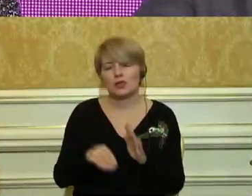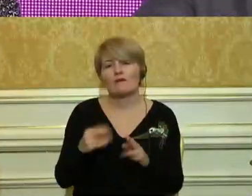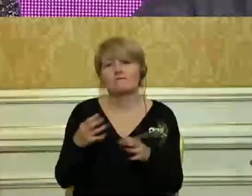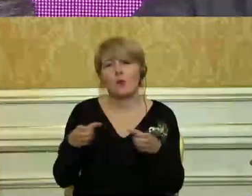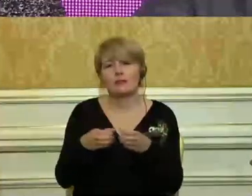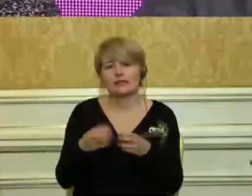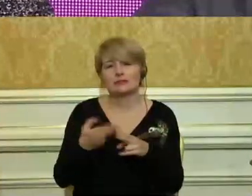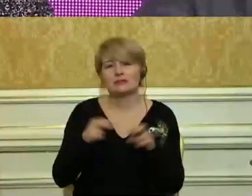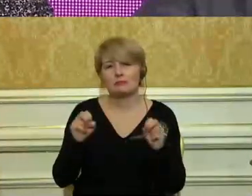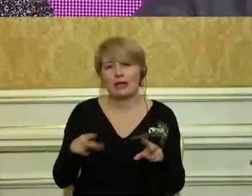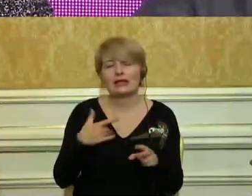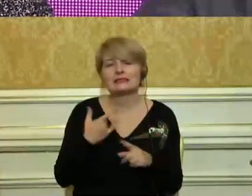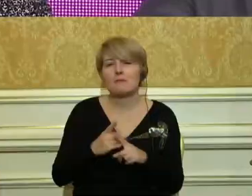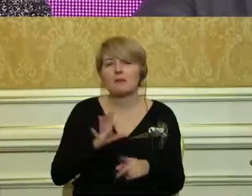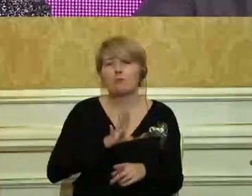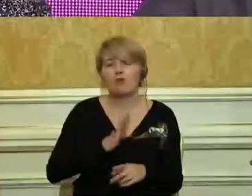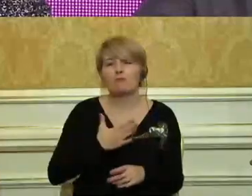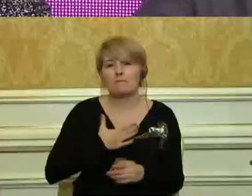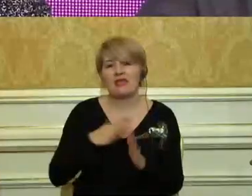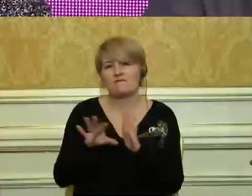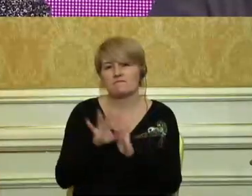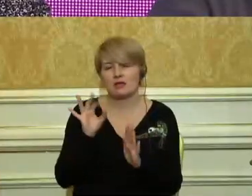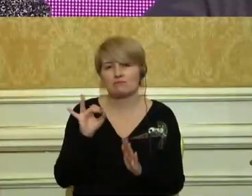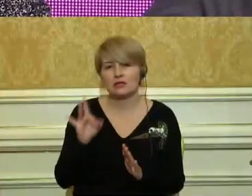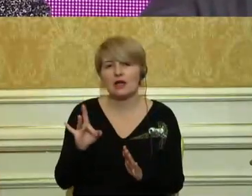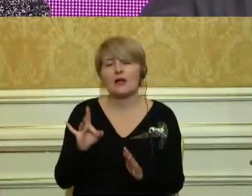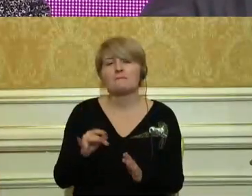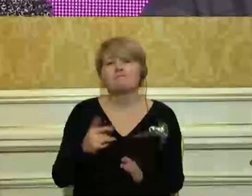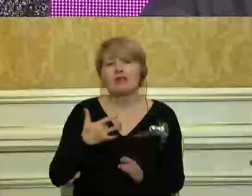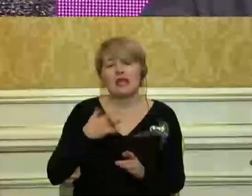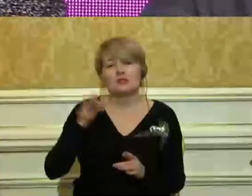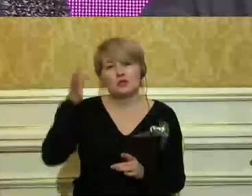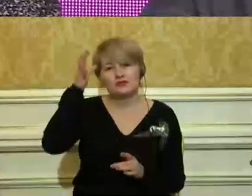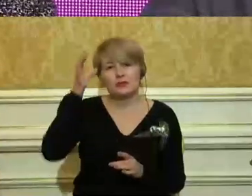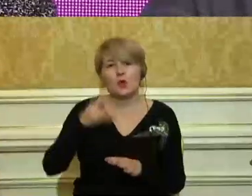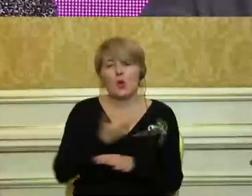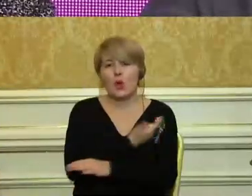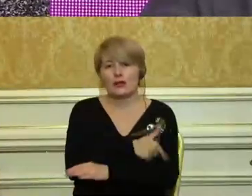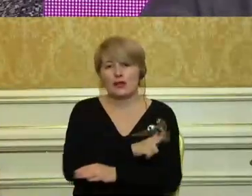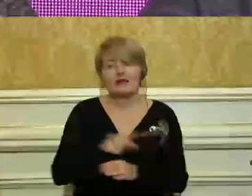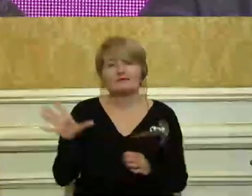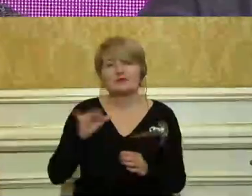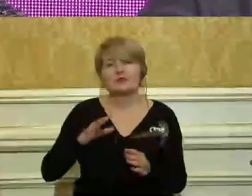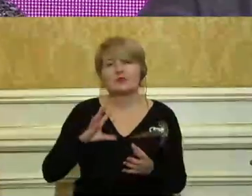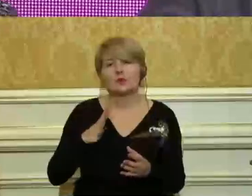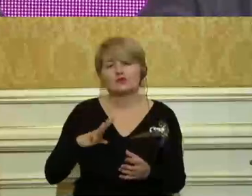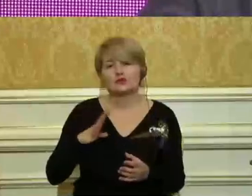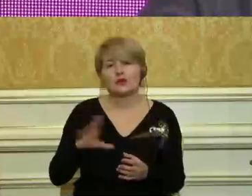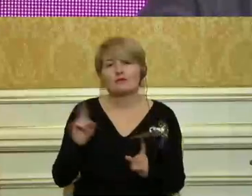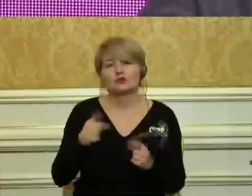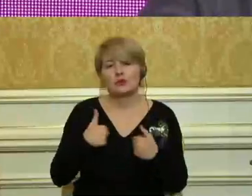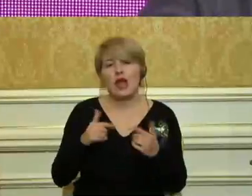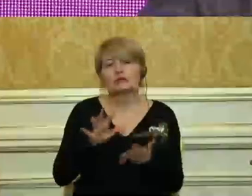And despite I was a medical doctor and everybody expected me maybe to be part